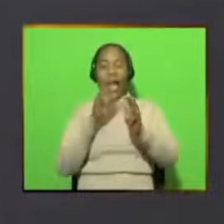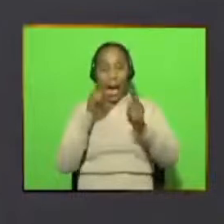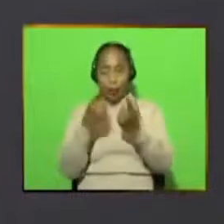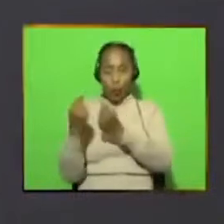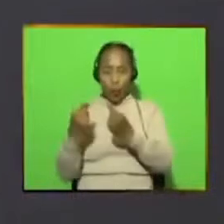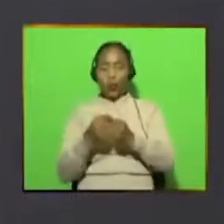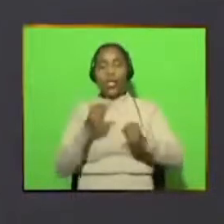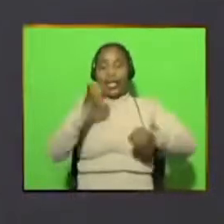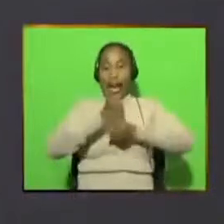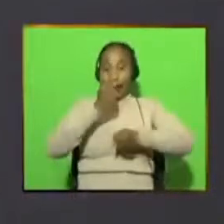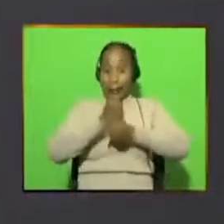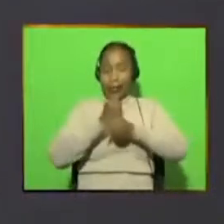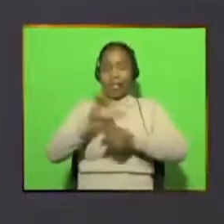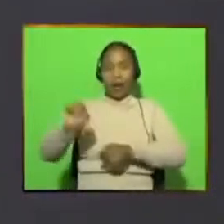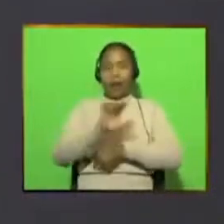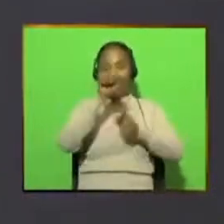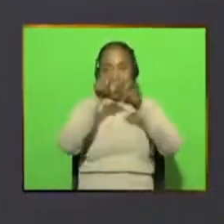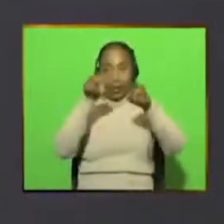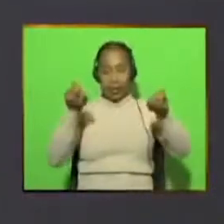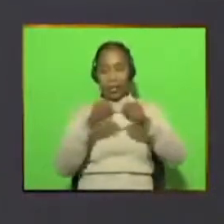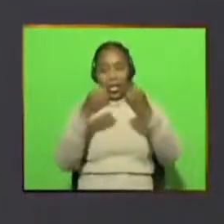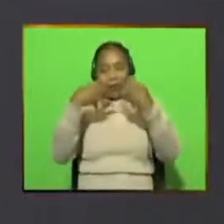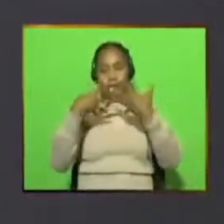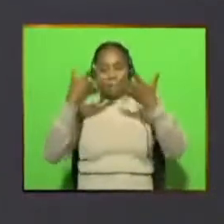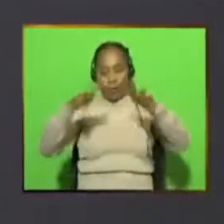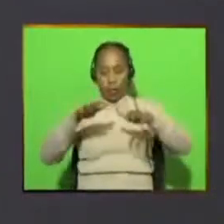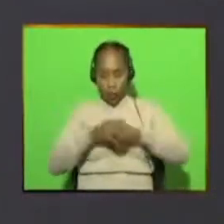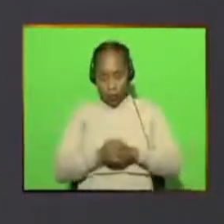of us. Mr. President,